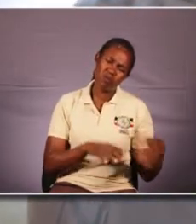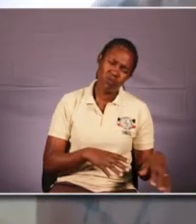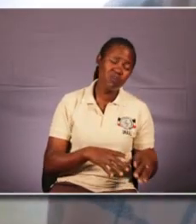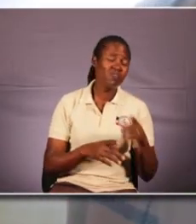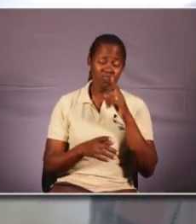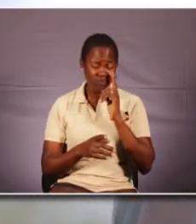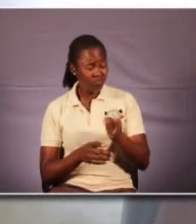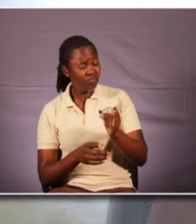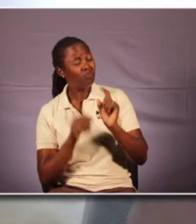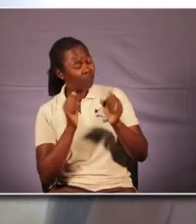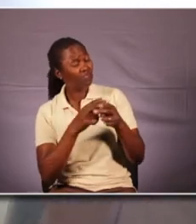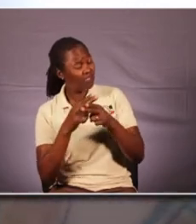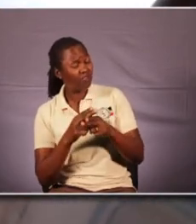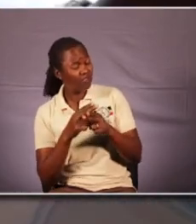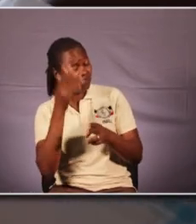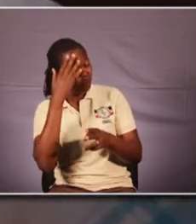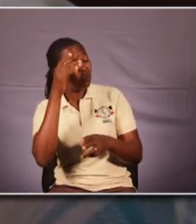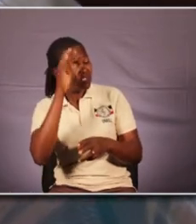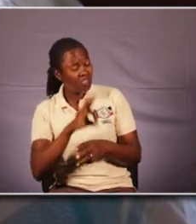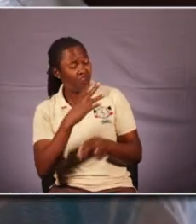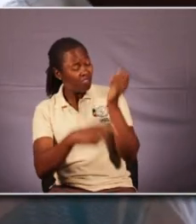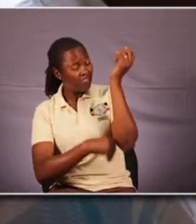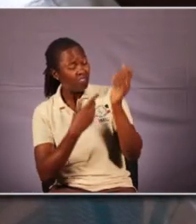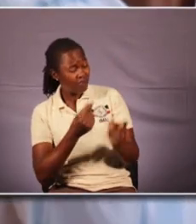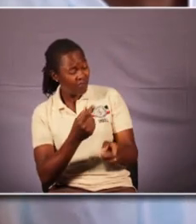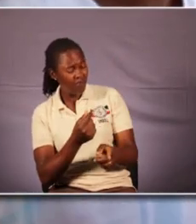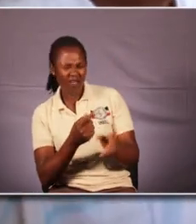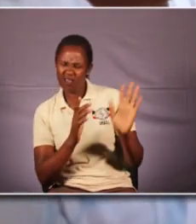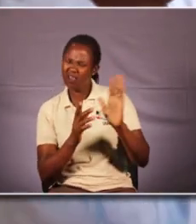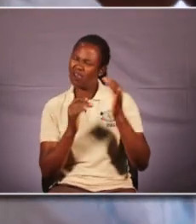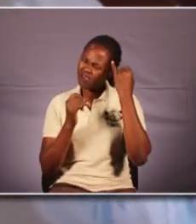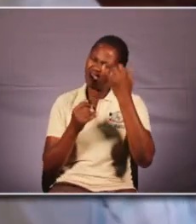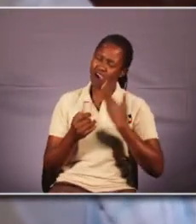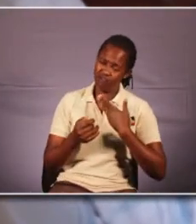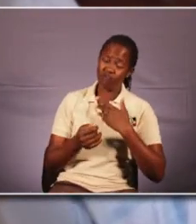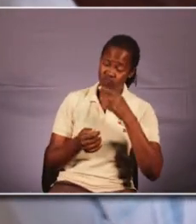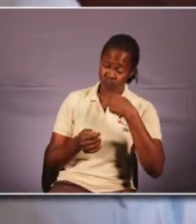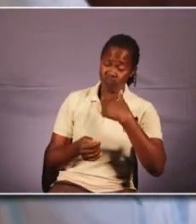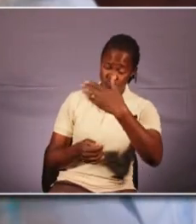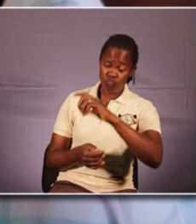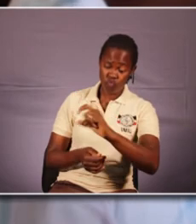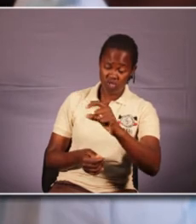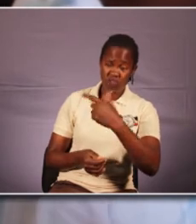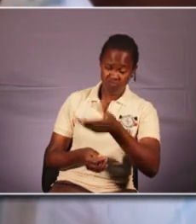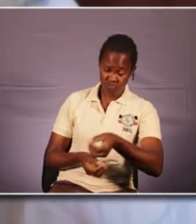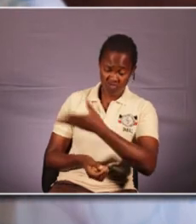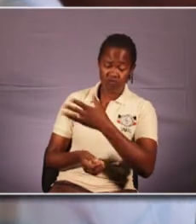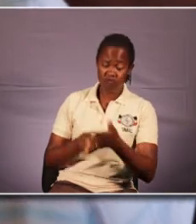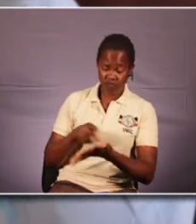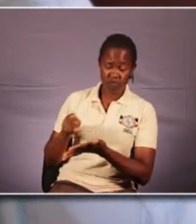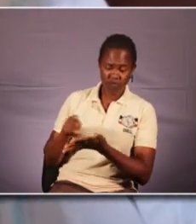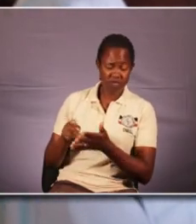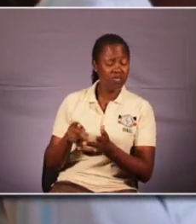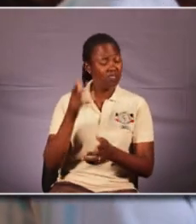You know what happens when you steal from me. But I have an idea. What? I can get this money to you in this week. You know what?